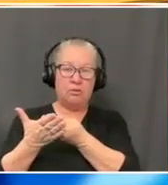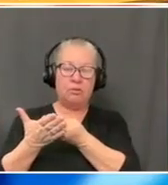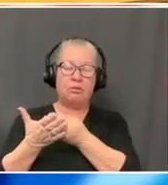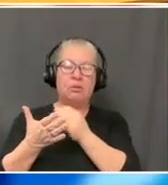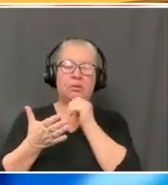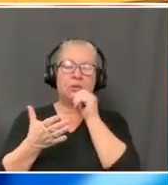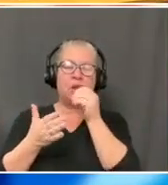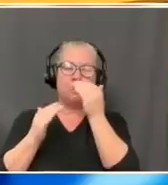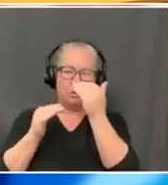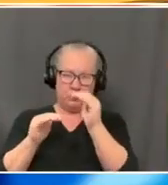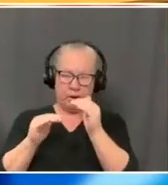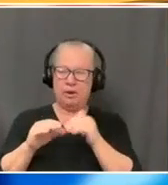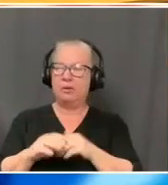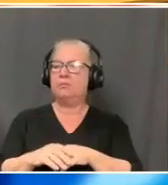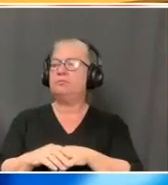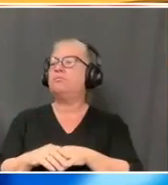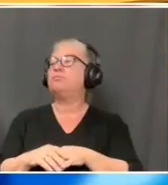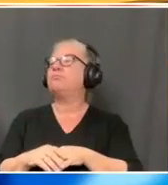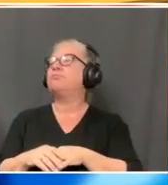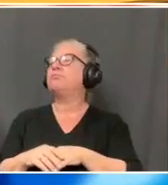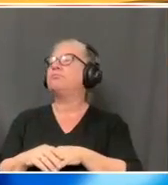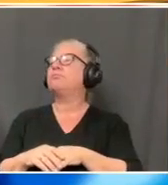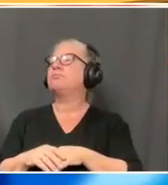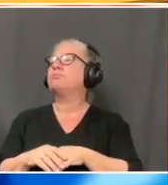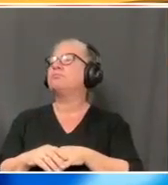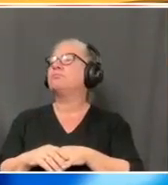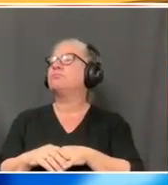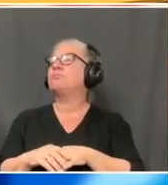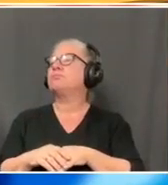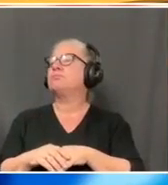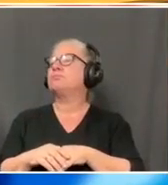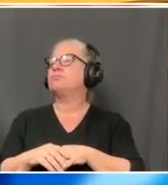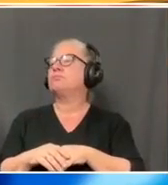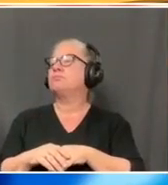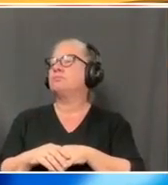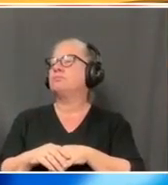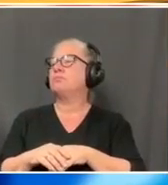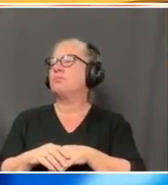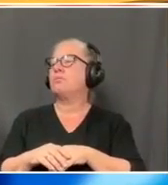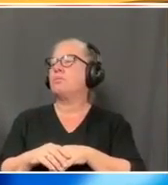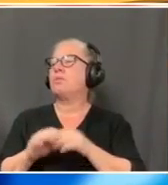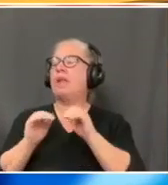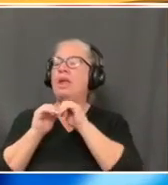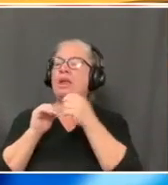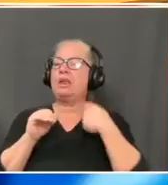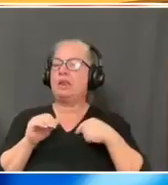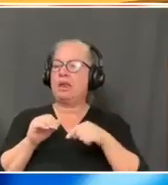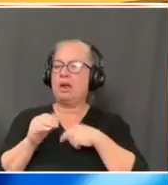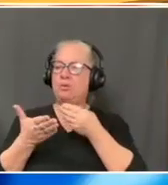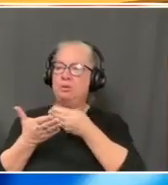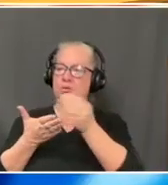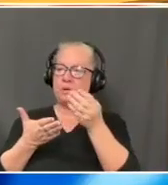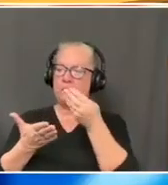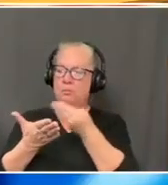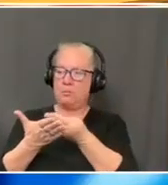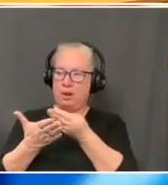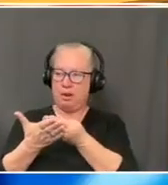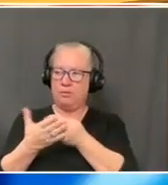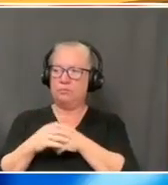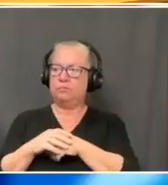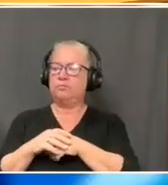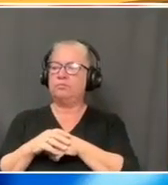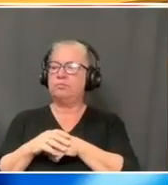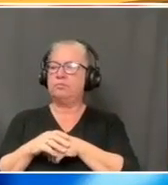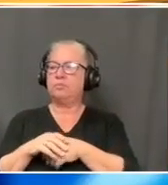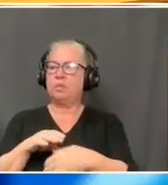want to be effective in how we spend money elsewhere. And then for slide 14, we have a projection